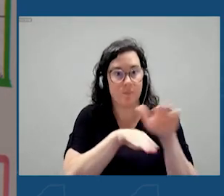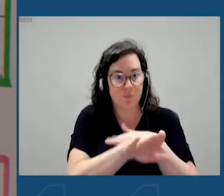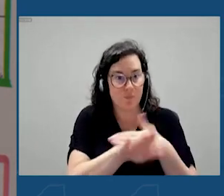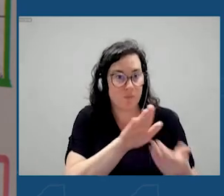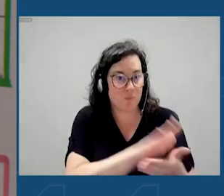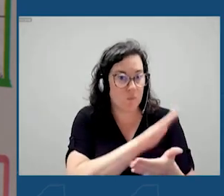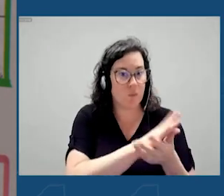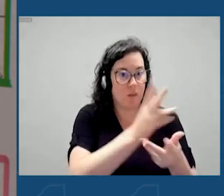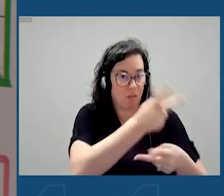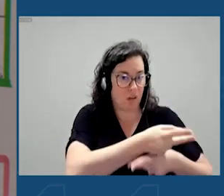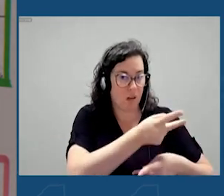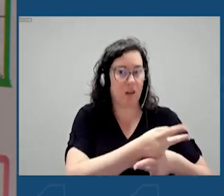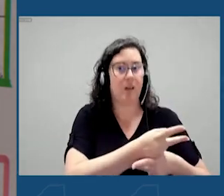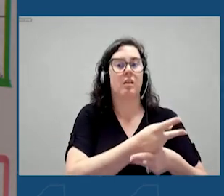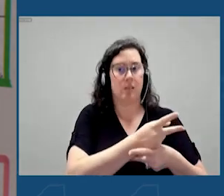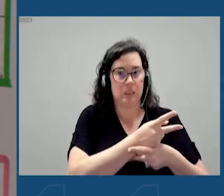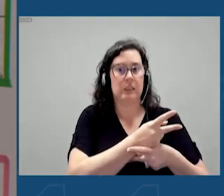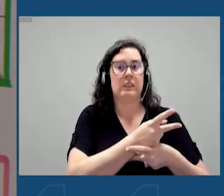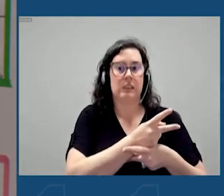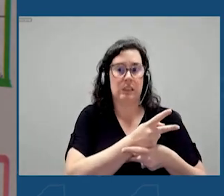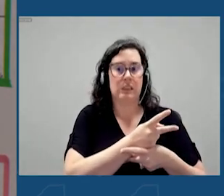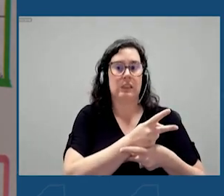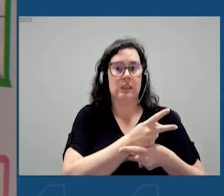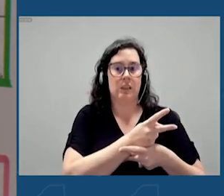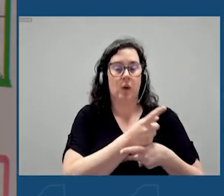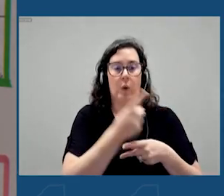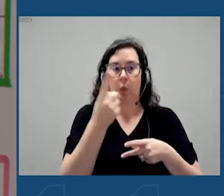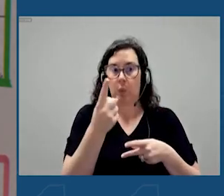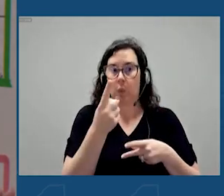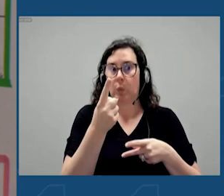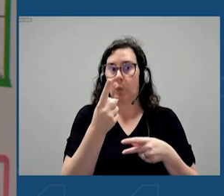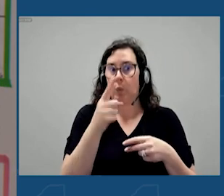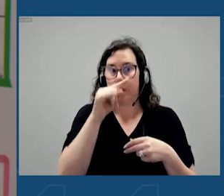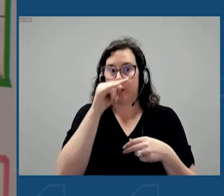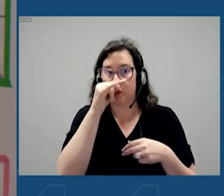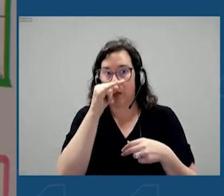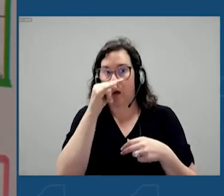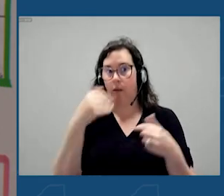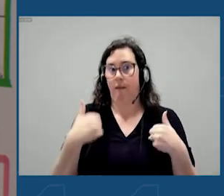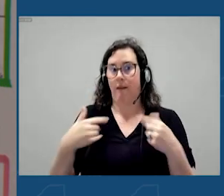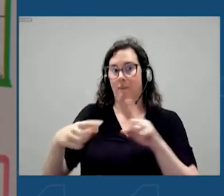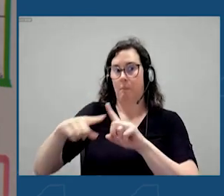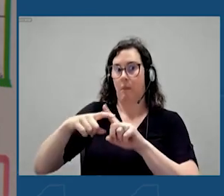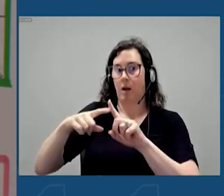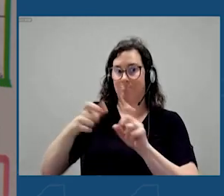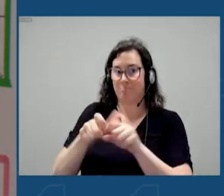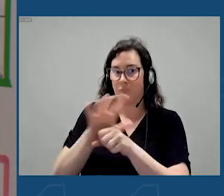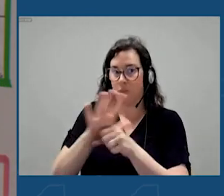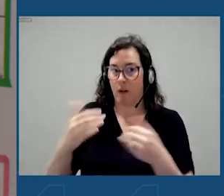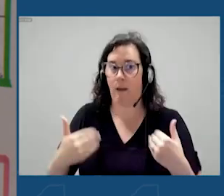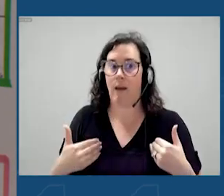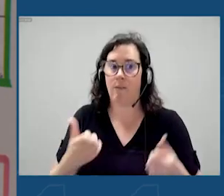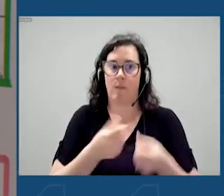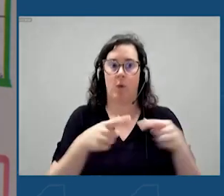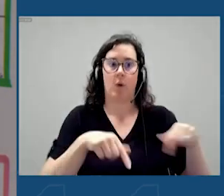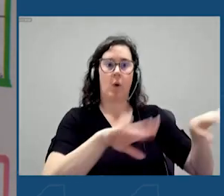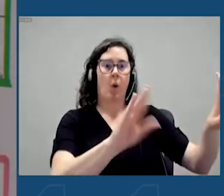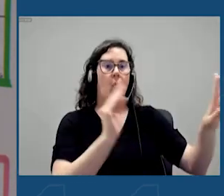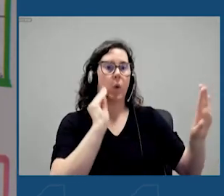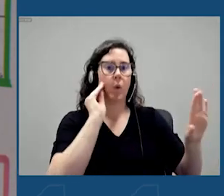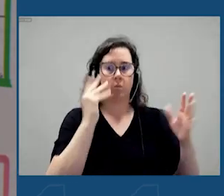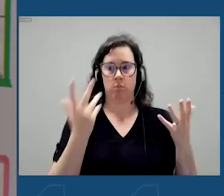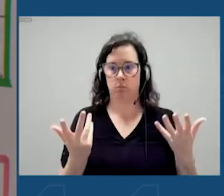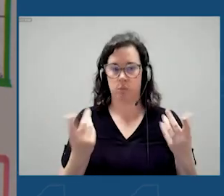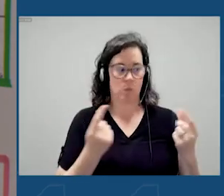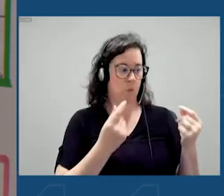after the early months, one child tests positive, everybody's going home. So where are the kids going? It